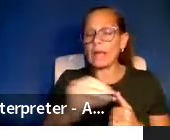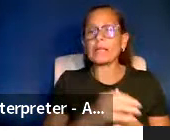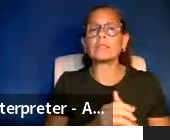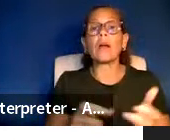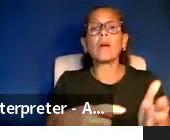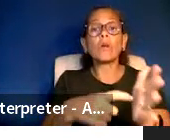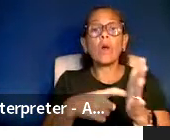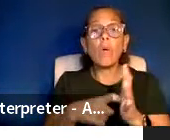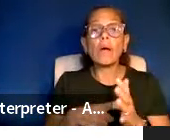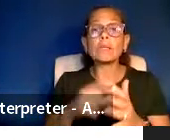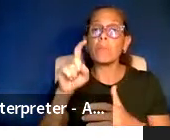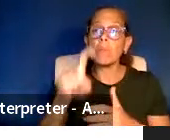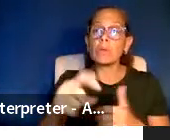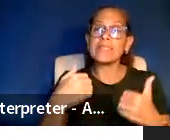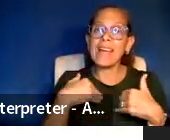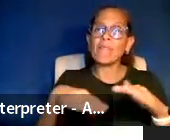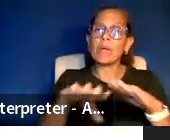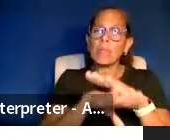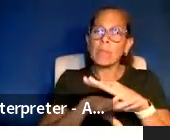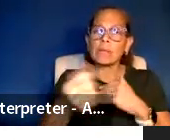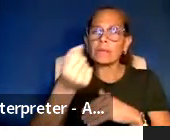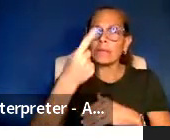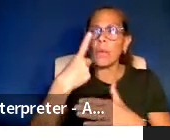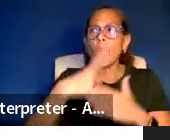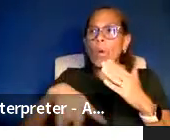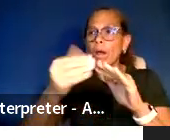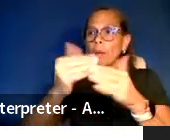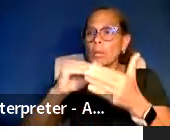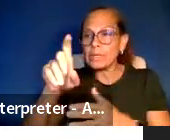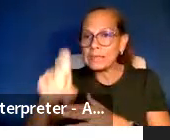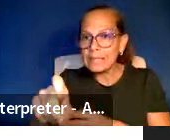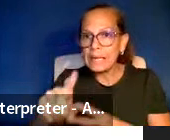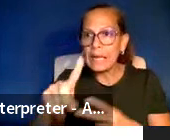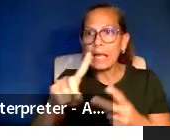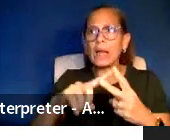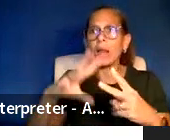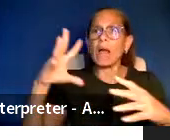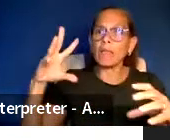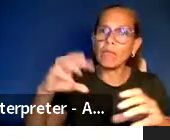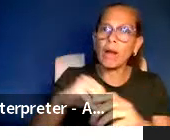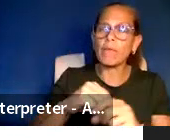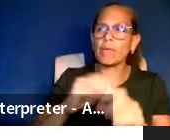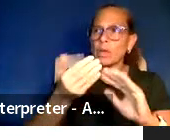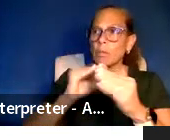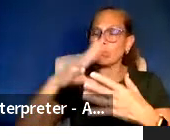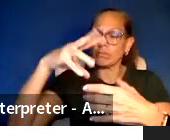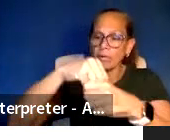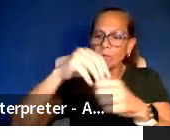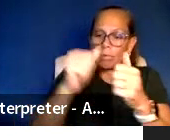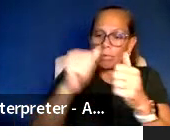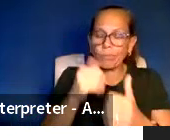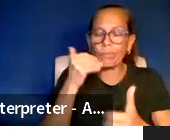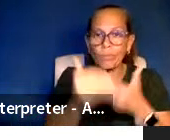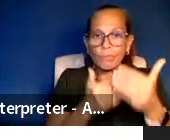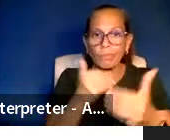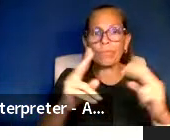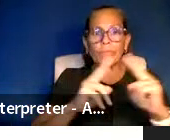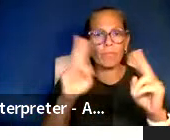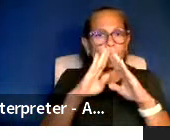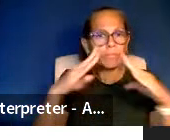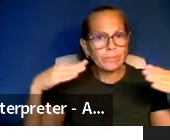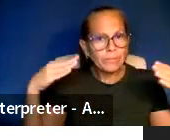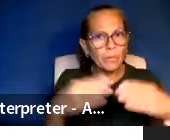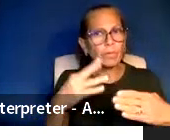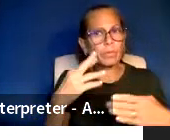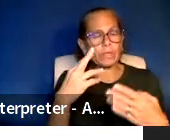requires that we have a fundamental understanding of the needs of the community and engaging them throughout the process, and having a very focused and